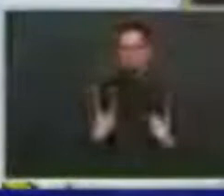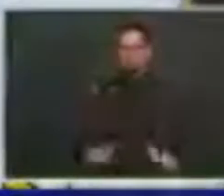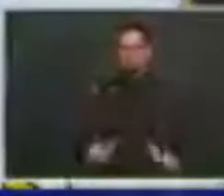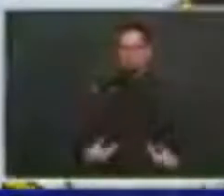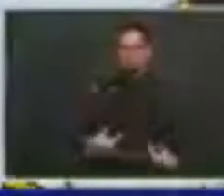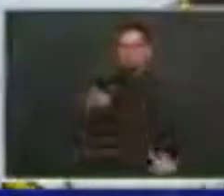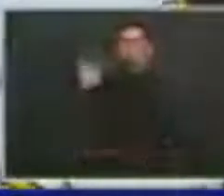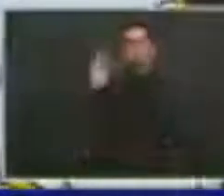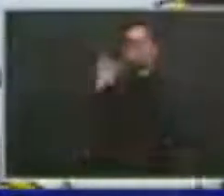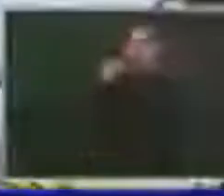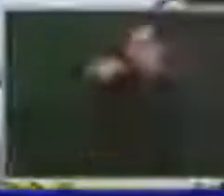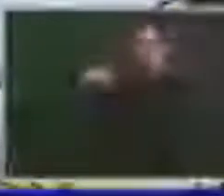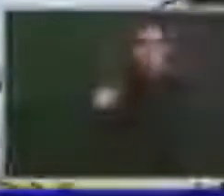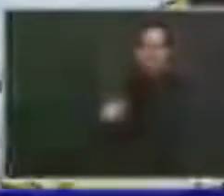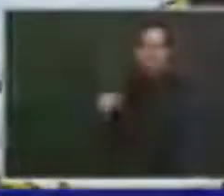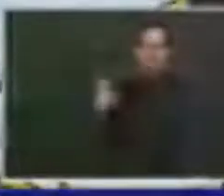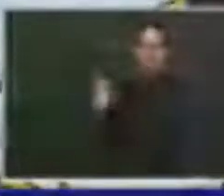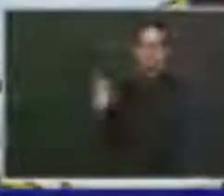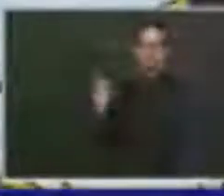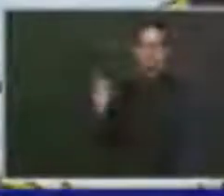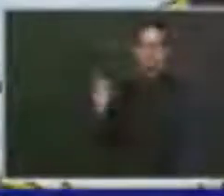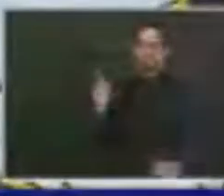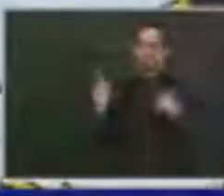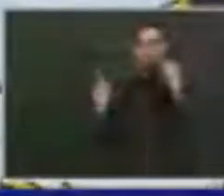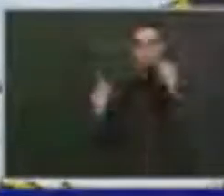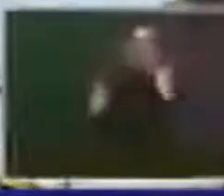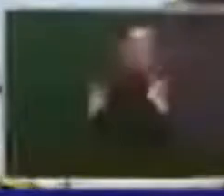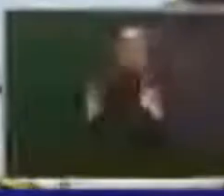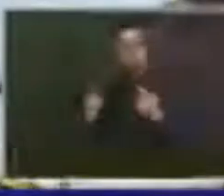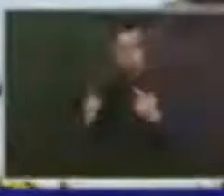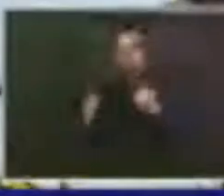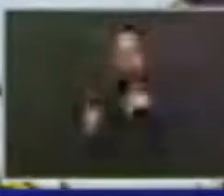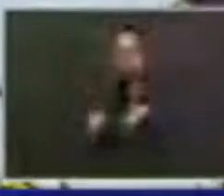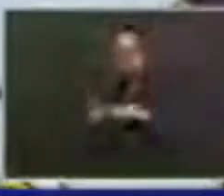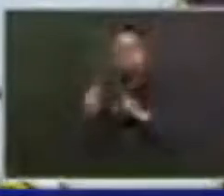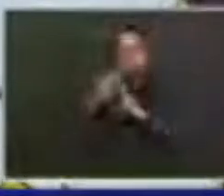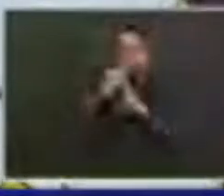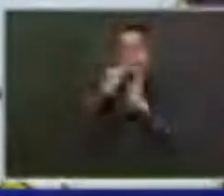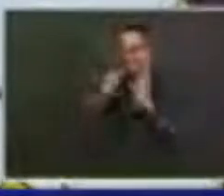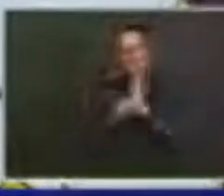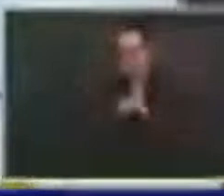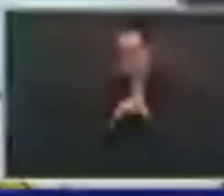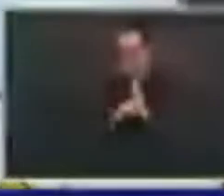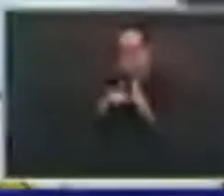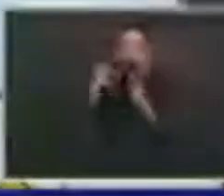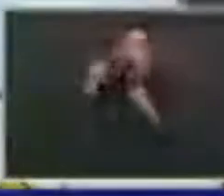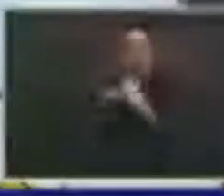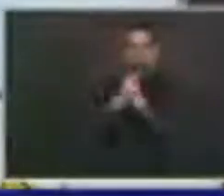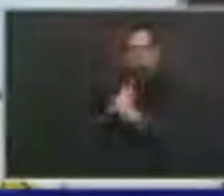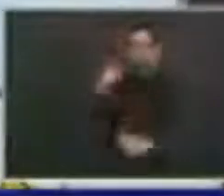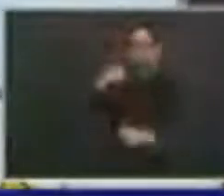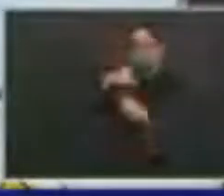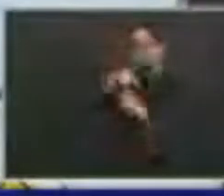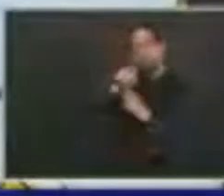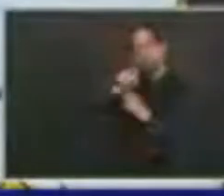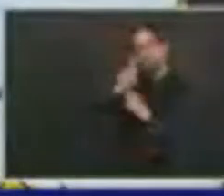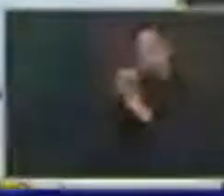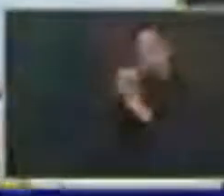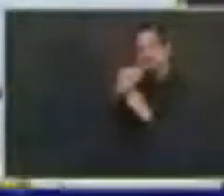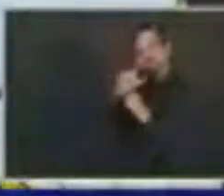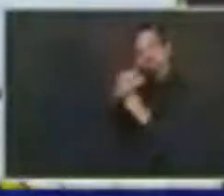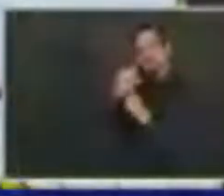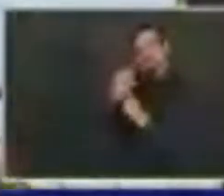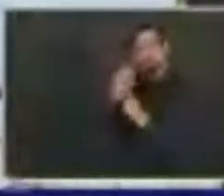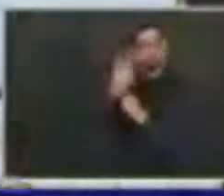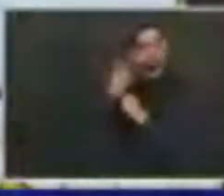insurance won't cover it. So if you come to the state-run portal, we will not charge you. But I